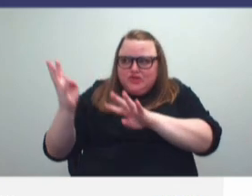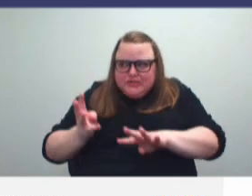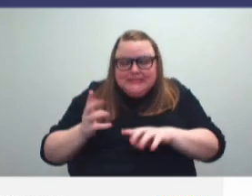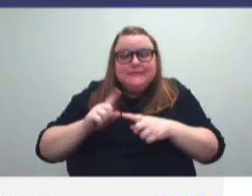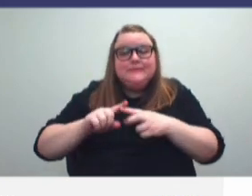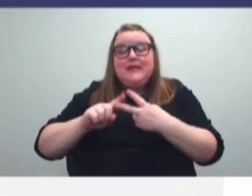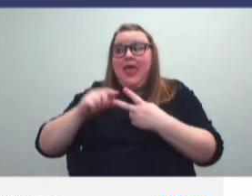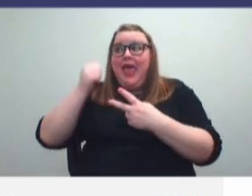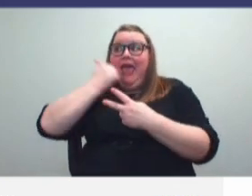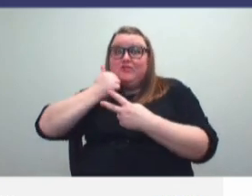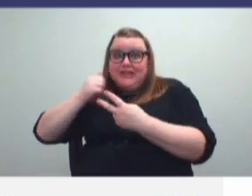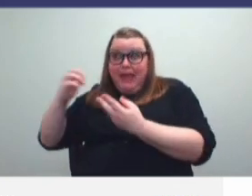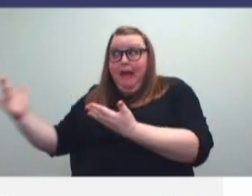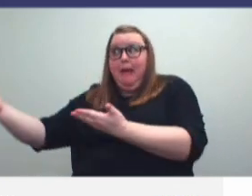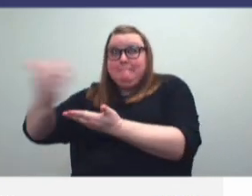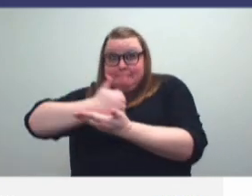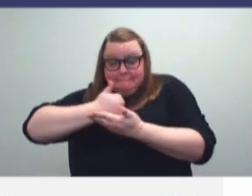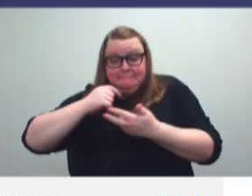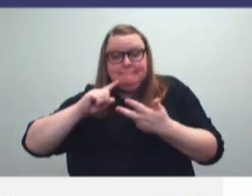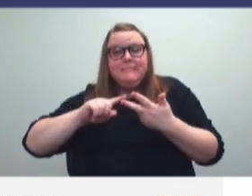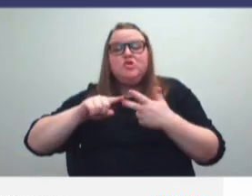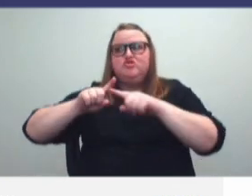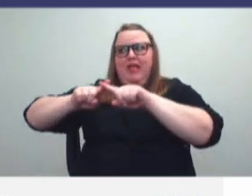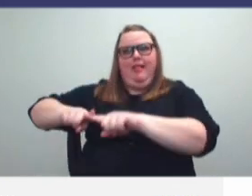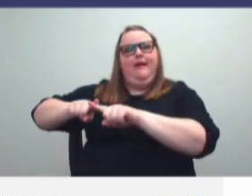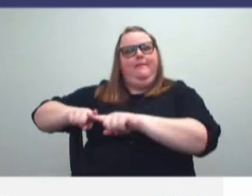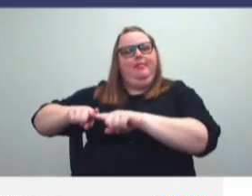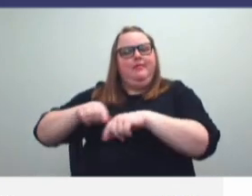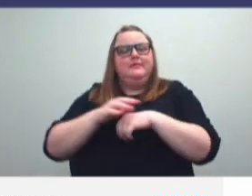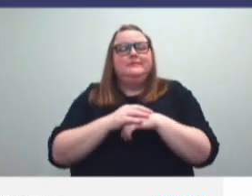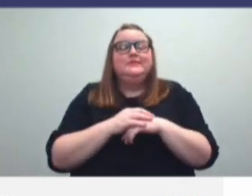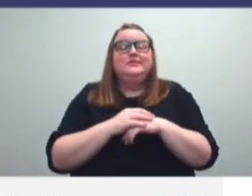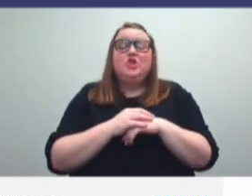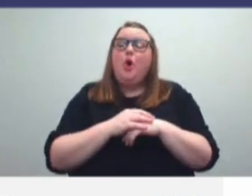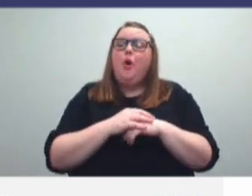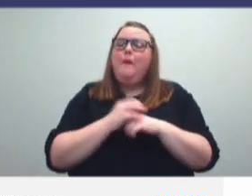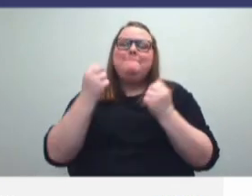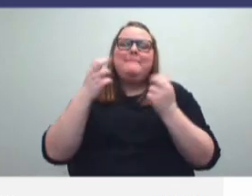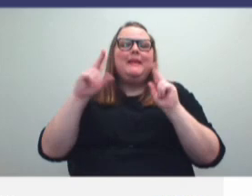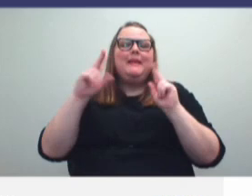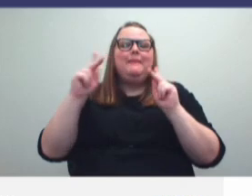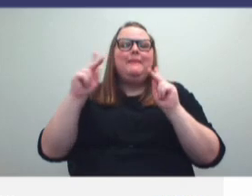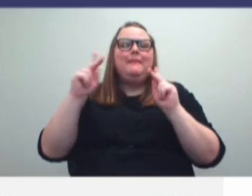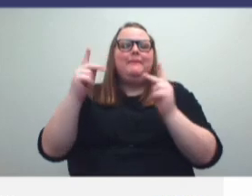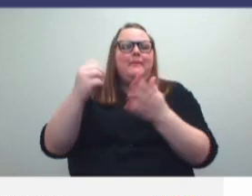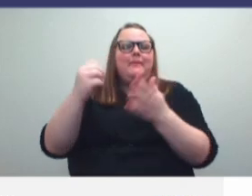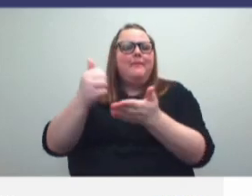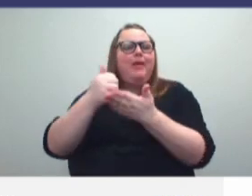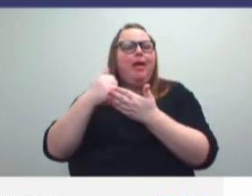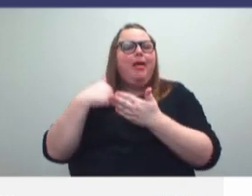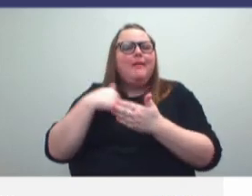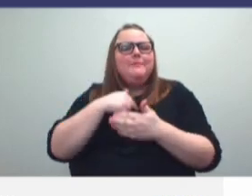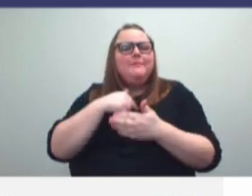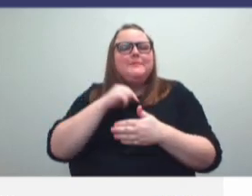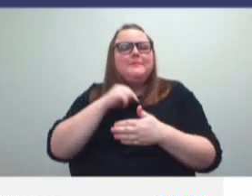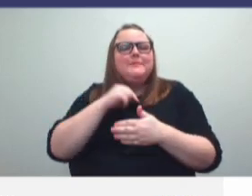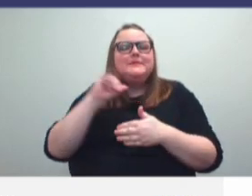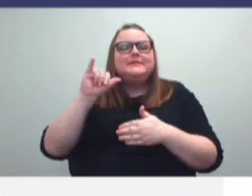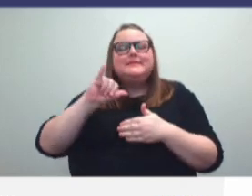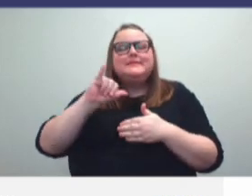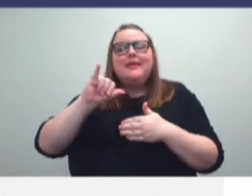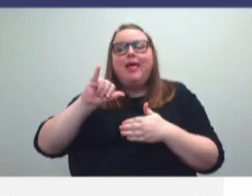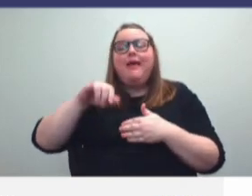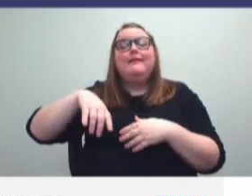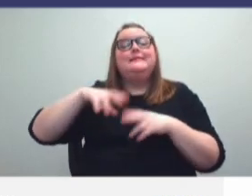from folks like the Department of Health and Human Services at the state, the Nevada Hospital Association, the Washington County Health District has